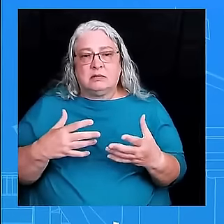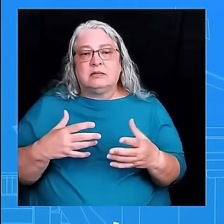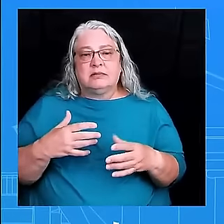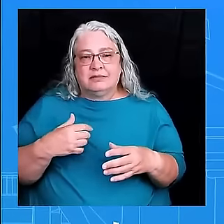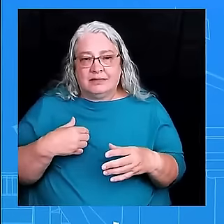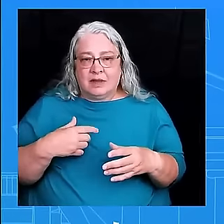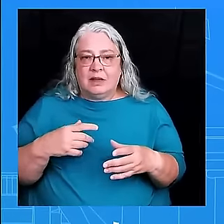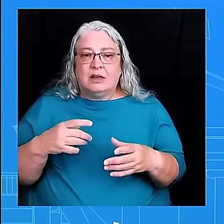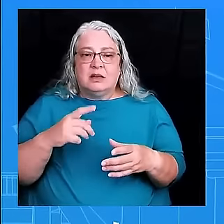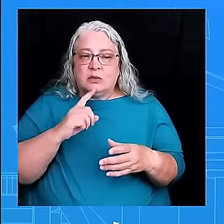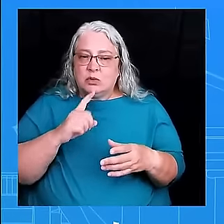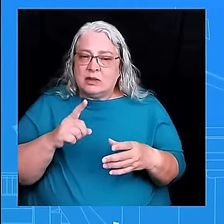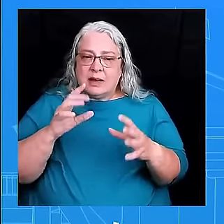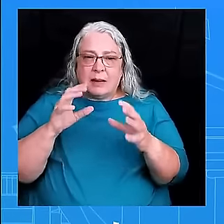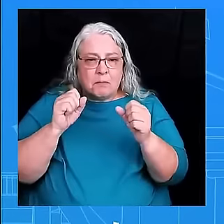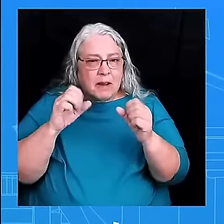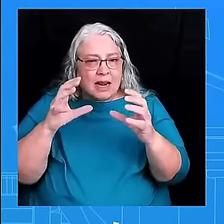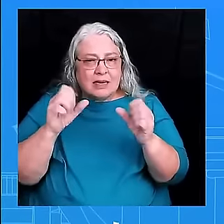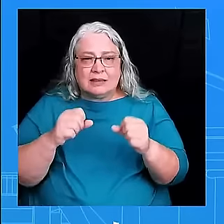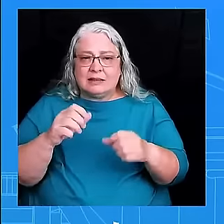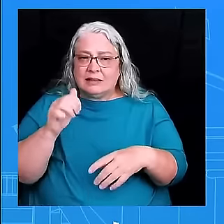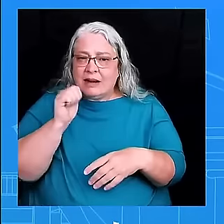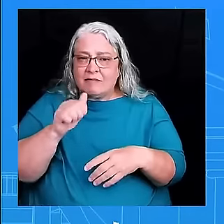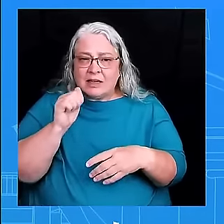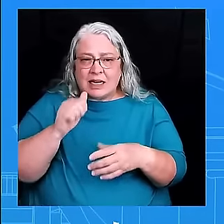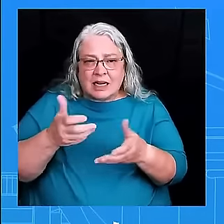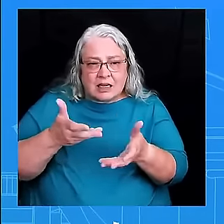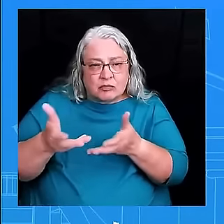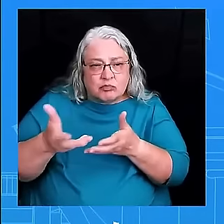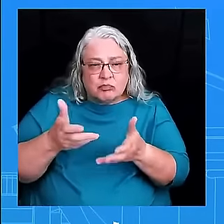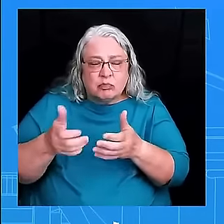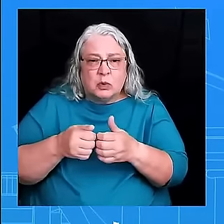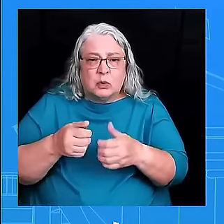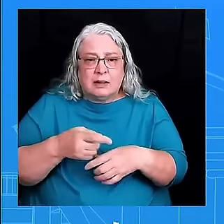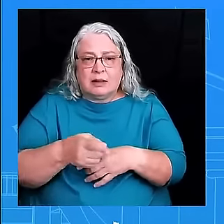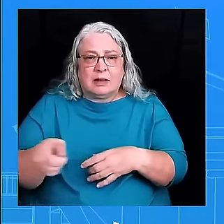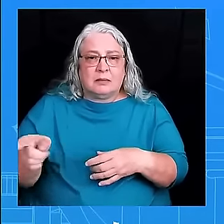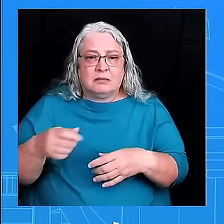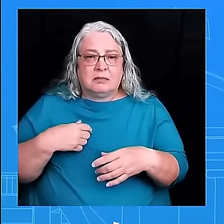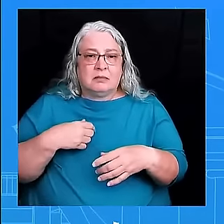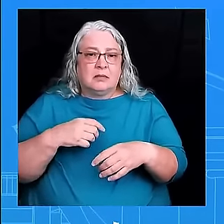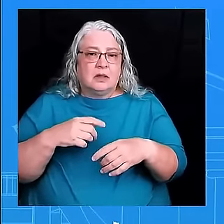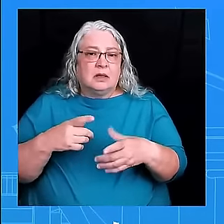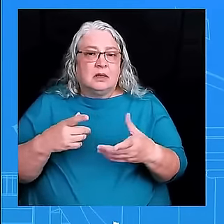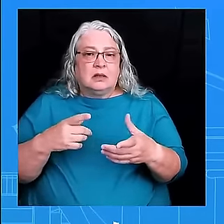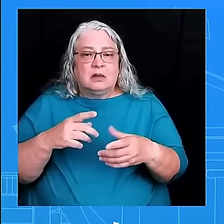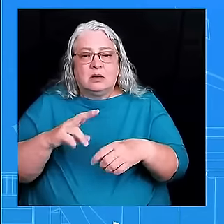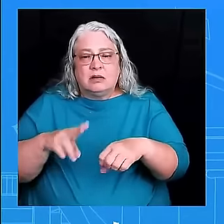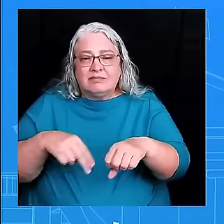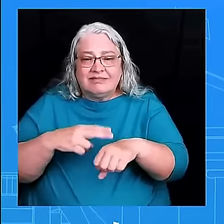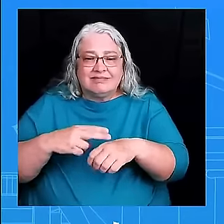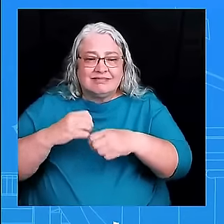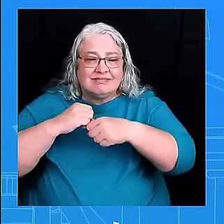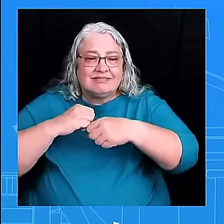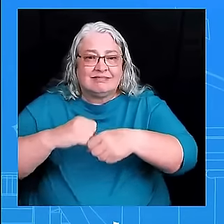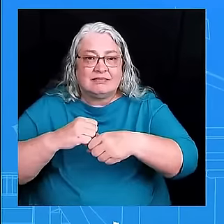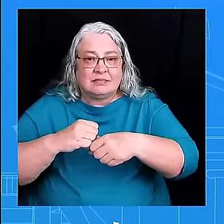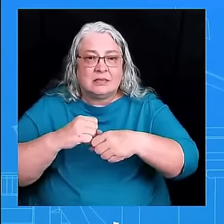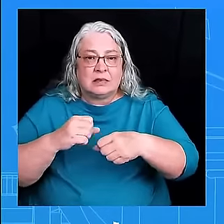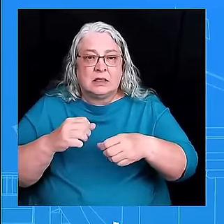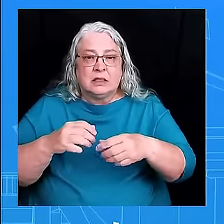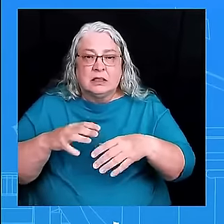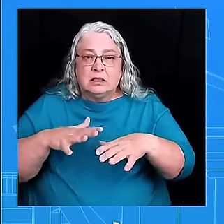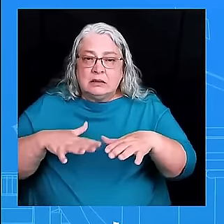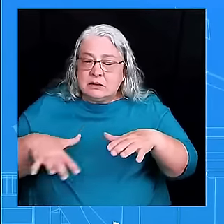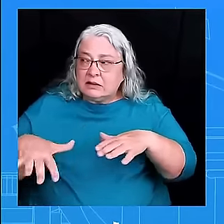and across the administration, and for this president. And so it's a good day. It's a really, really good day. And we should